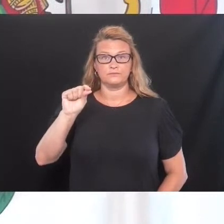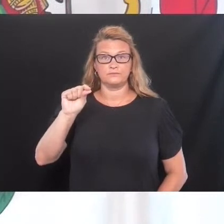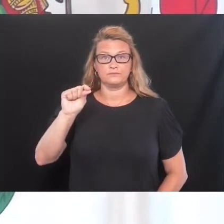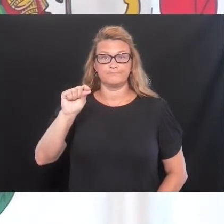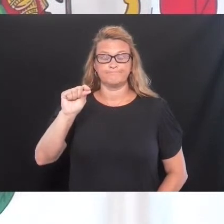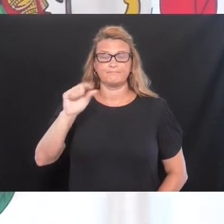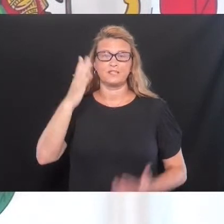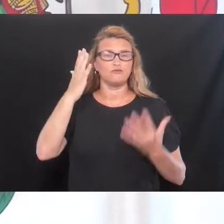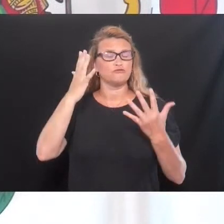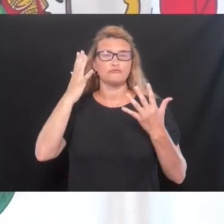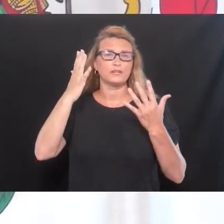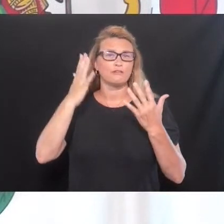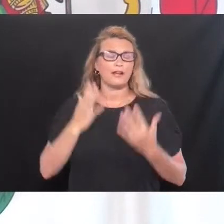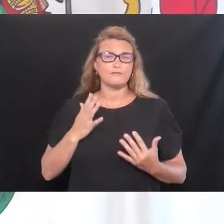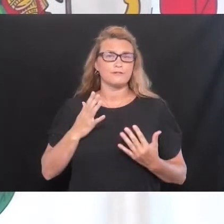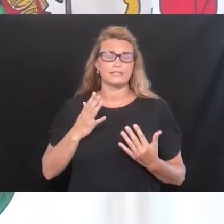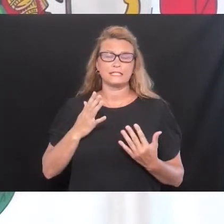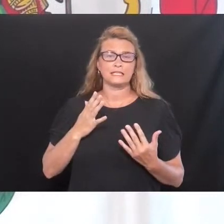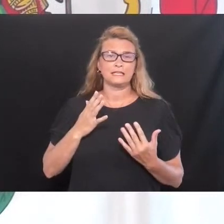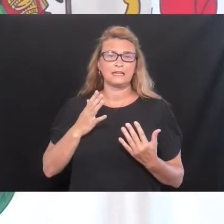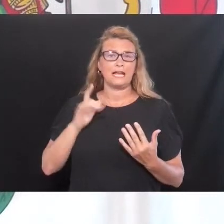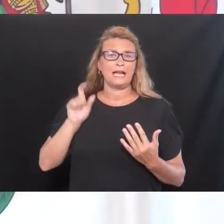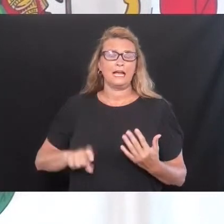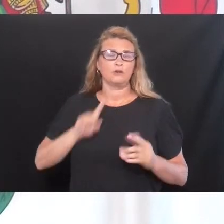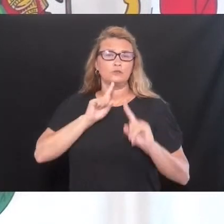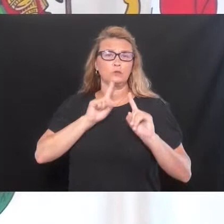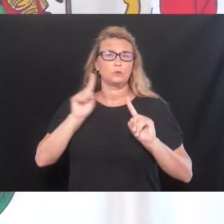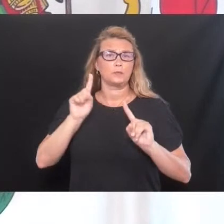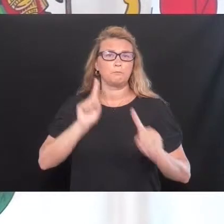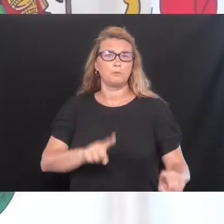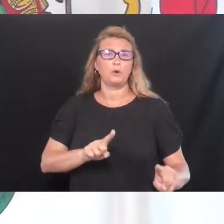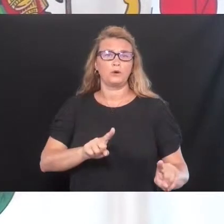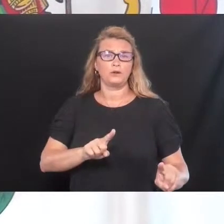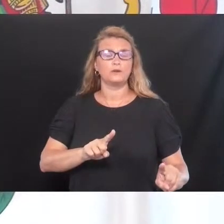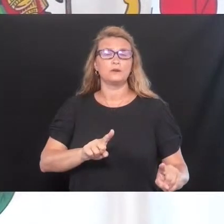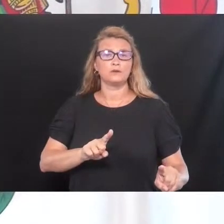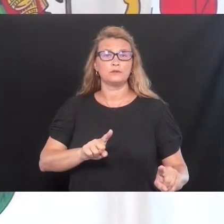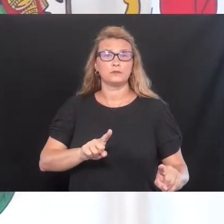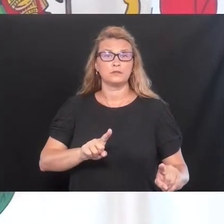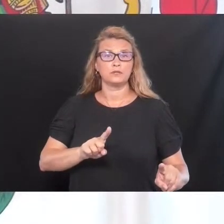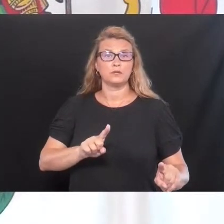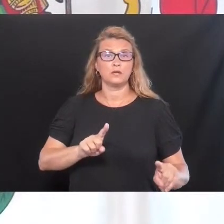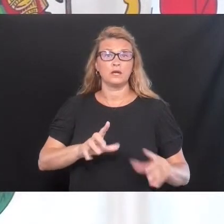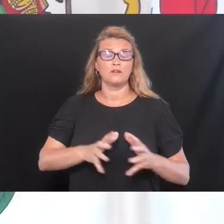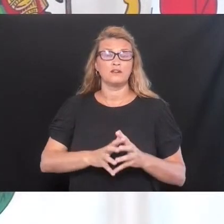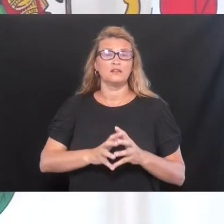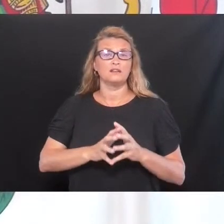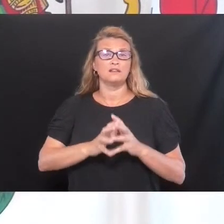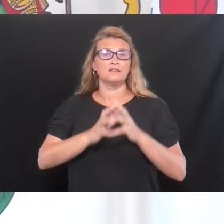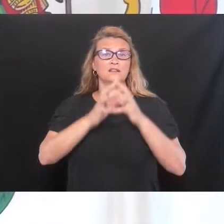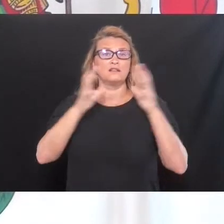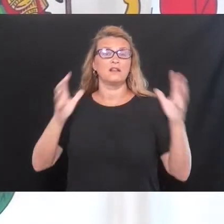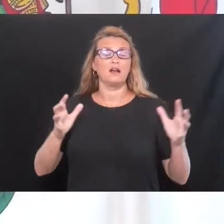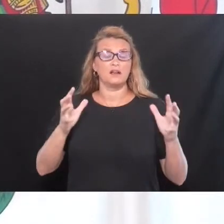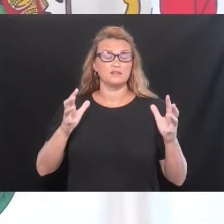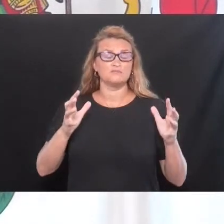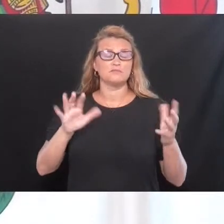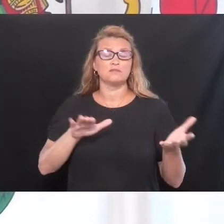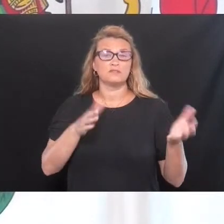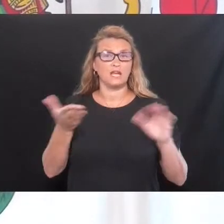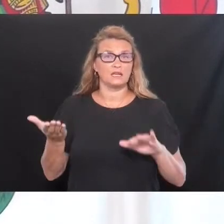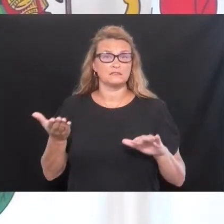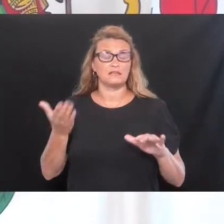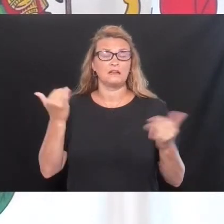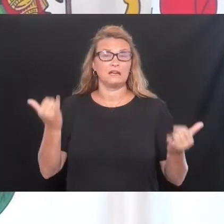Very regretfully, I am reporting to you that we have significantly exceeded now 3,000